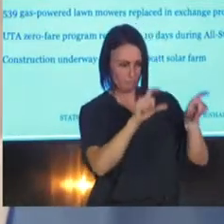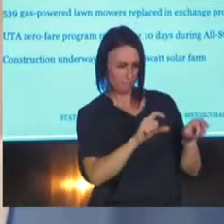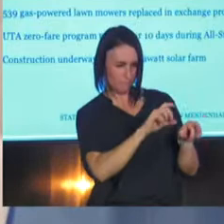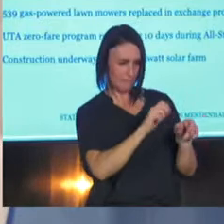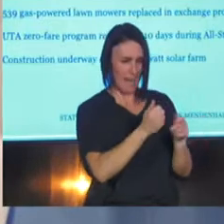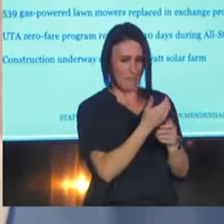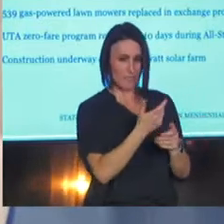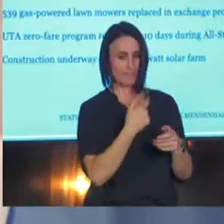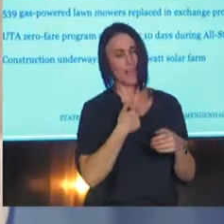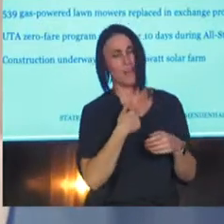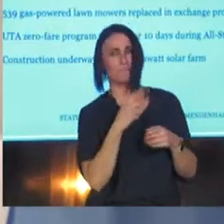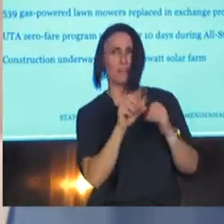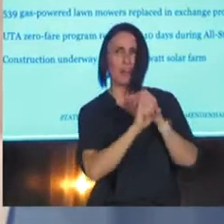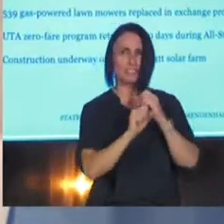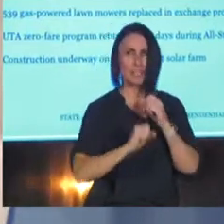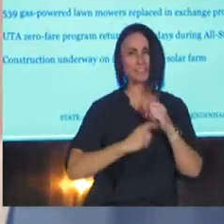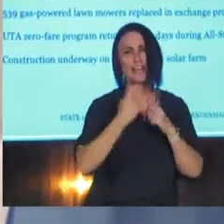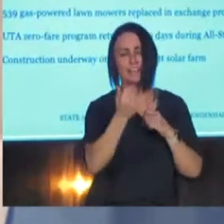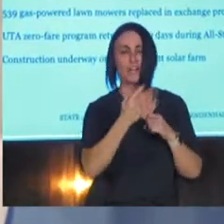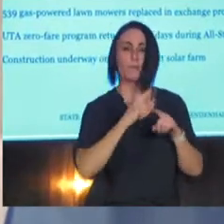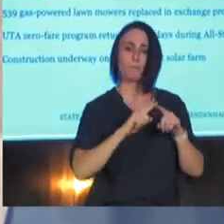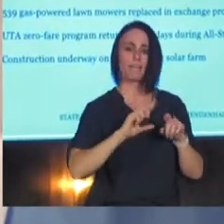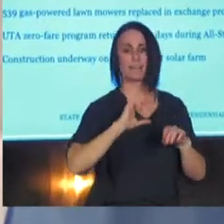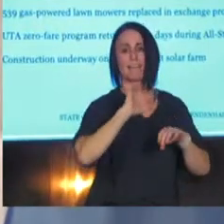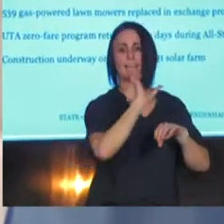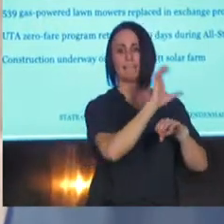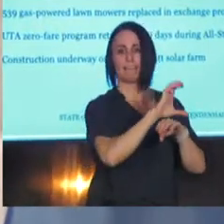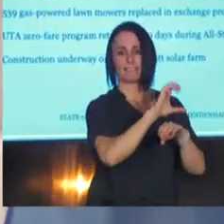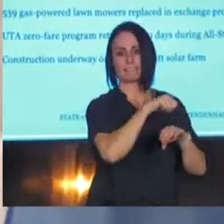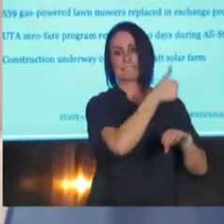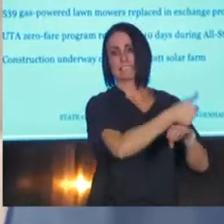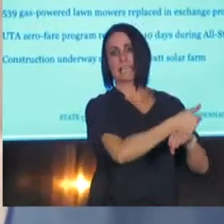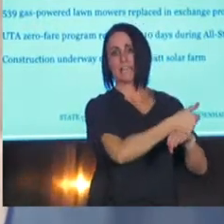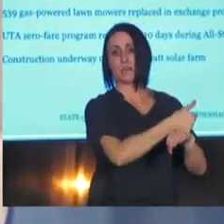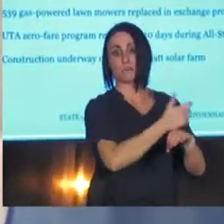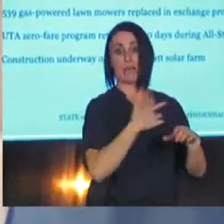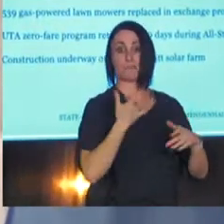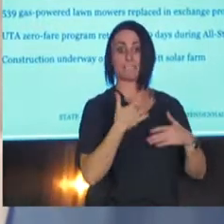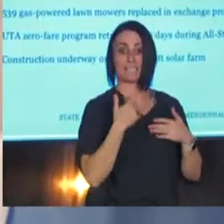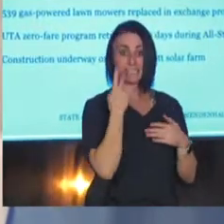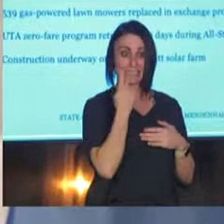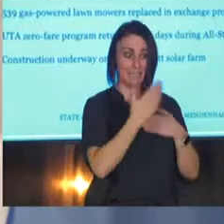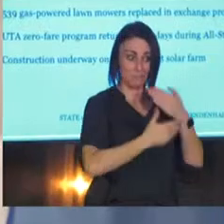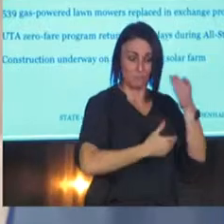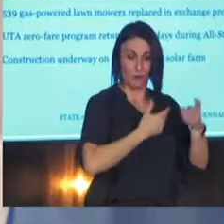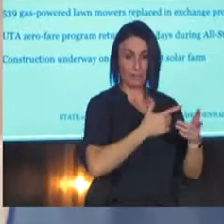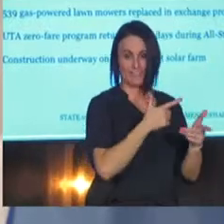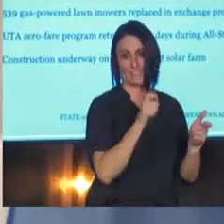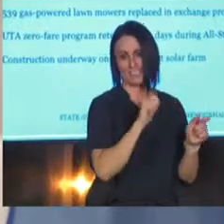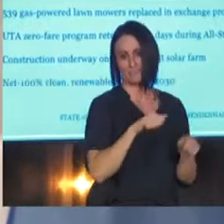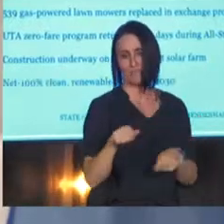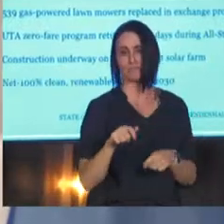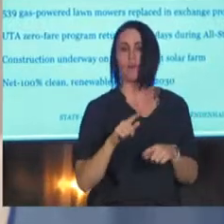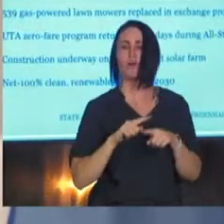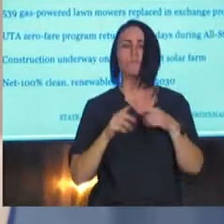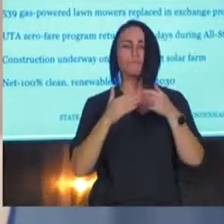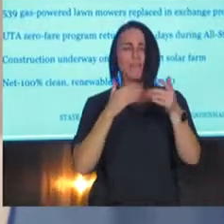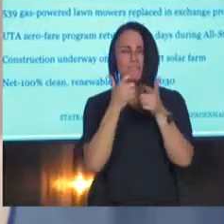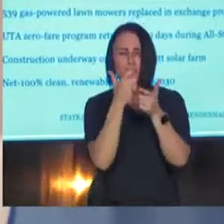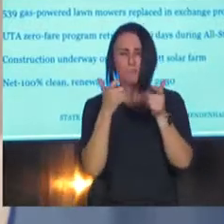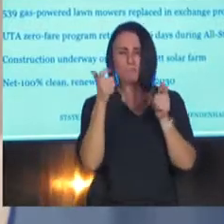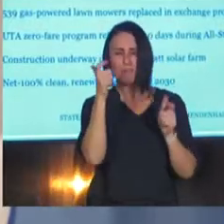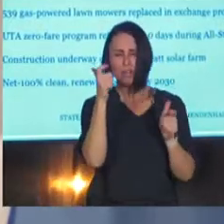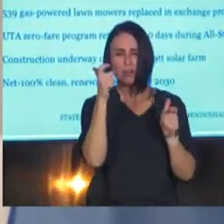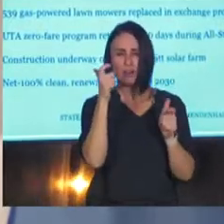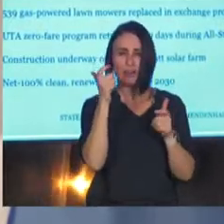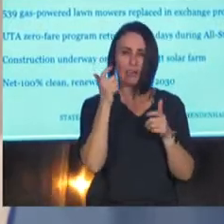slightly exaggerating, they've been installed now, and I'm excited to see the project come together as quickly as possible. But even bigger than that,